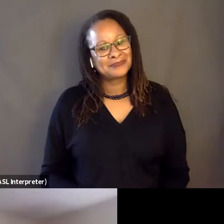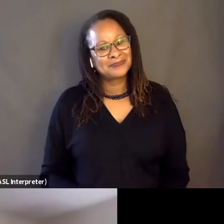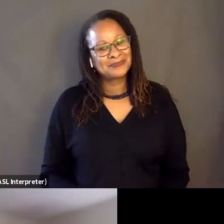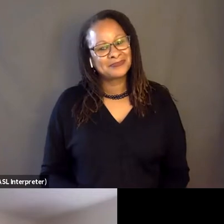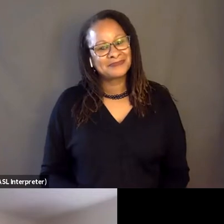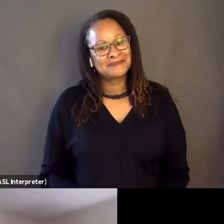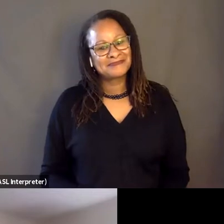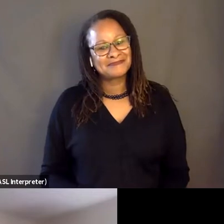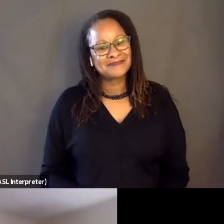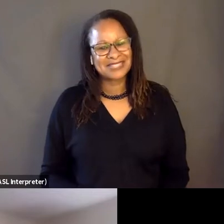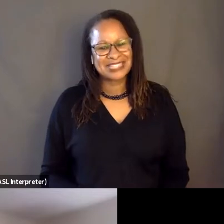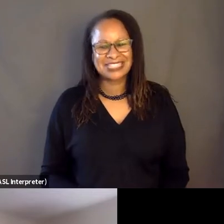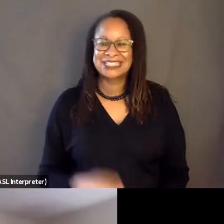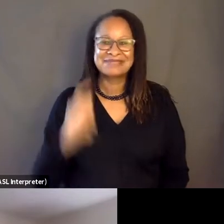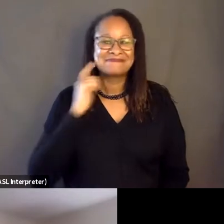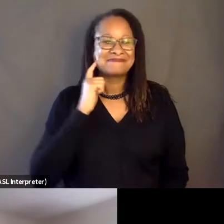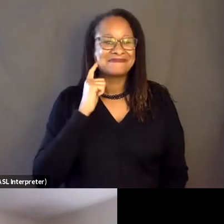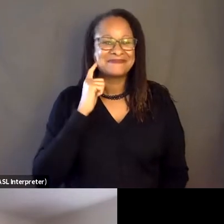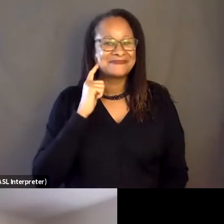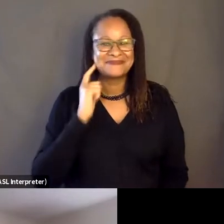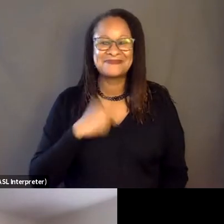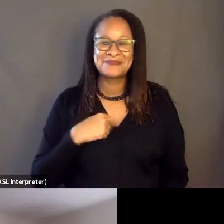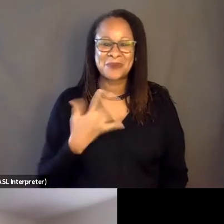Oh, we've got you on mute, Anne.